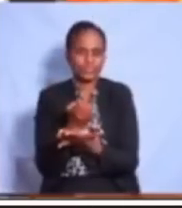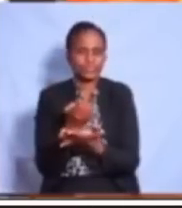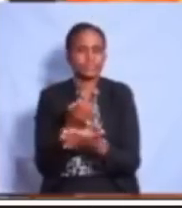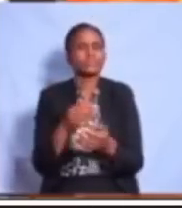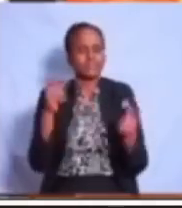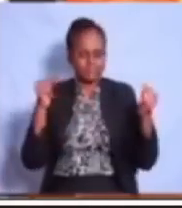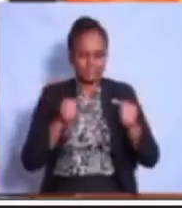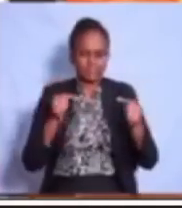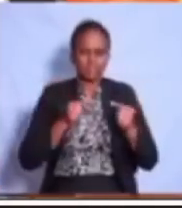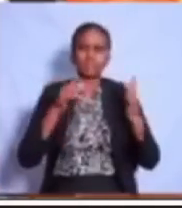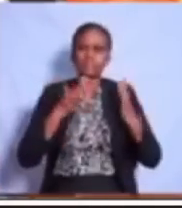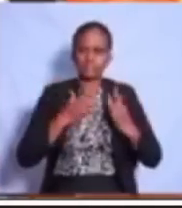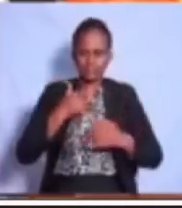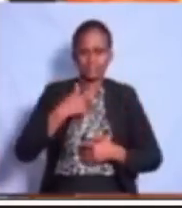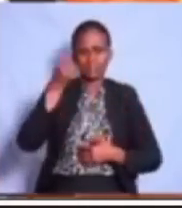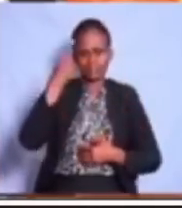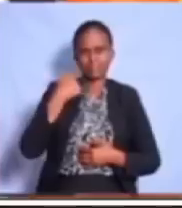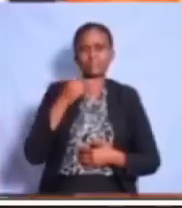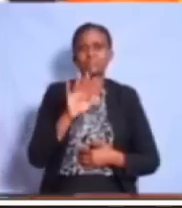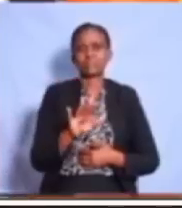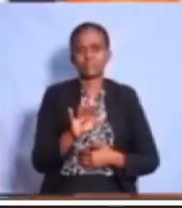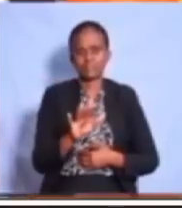pain, yes. I understand.